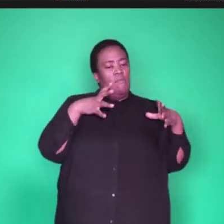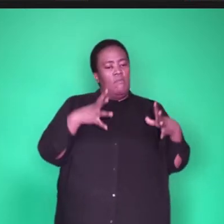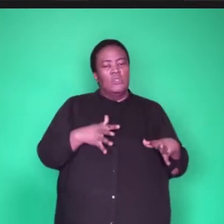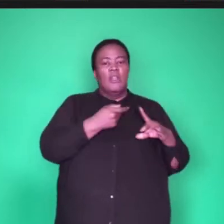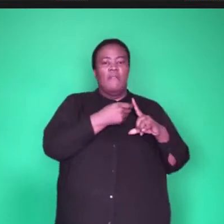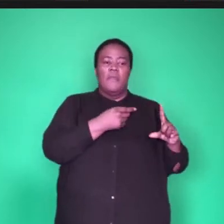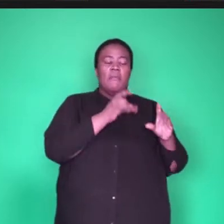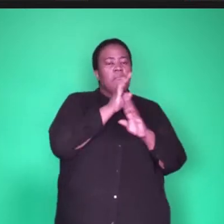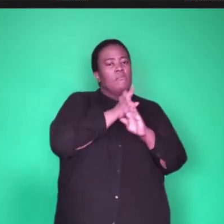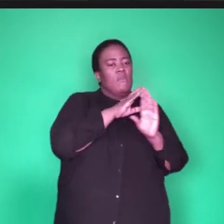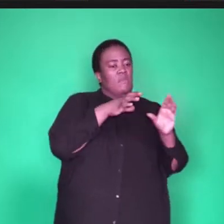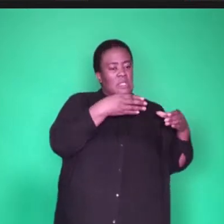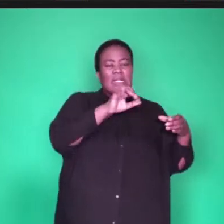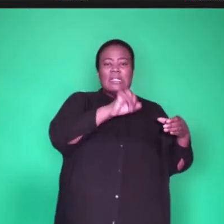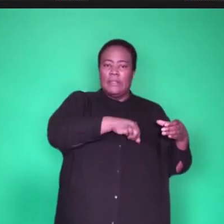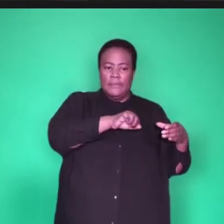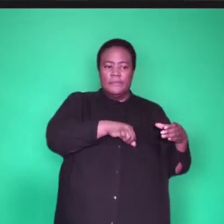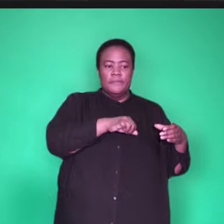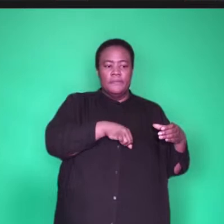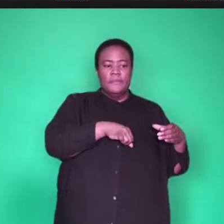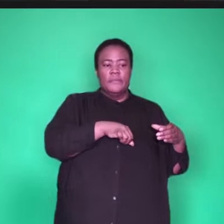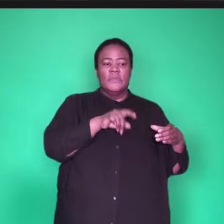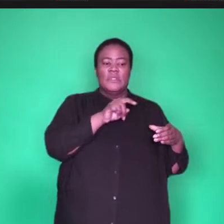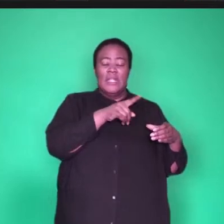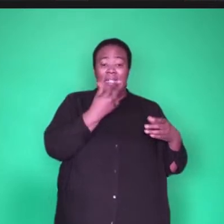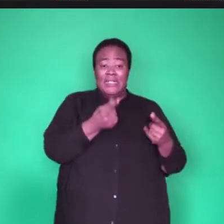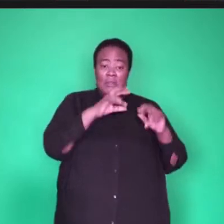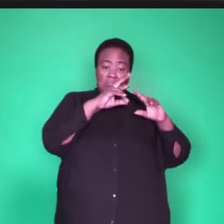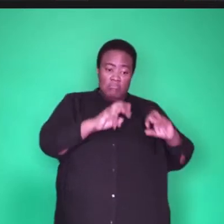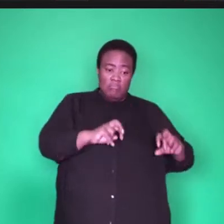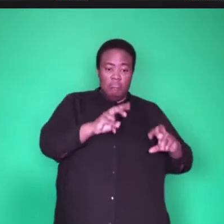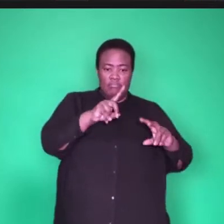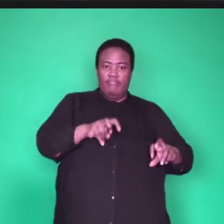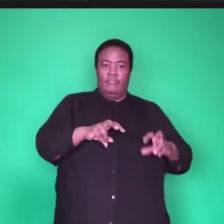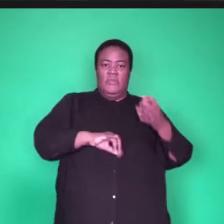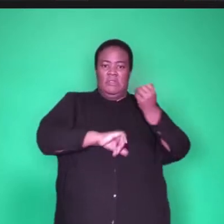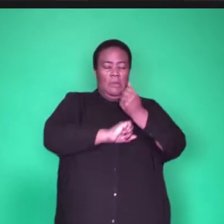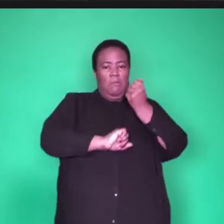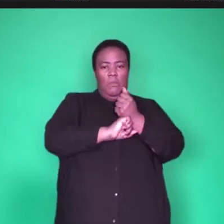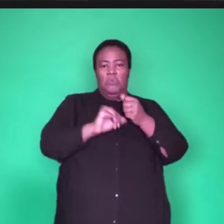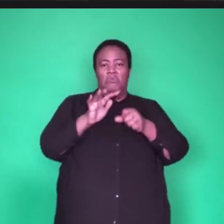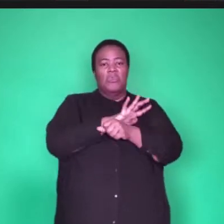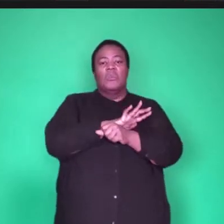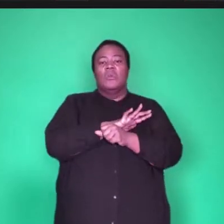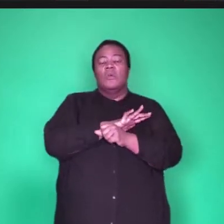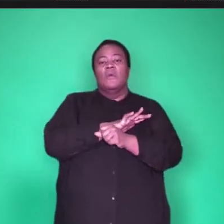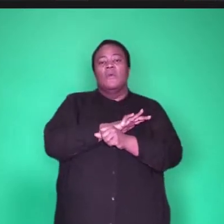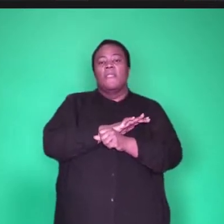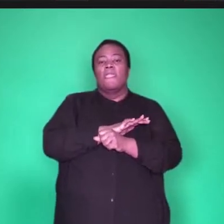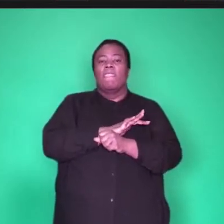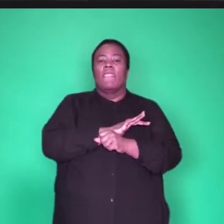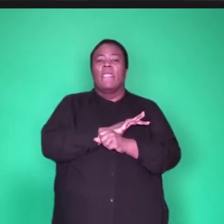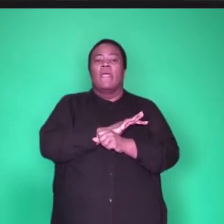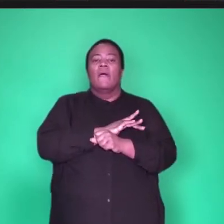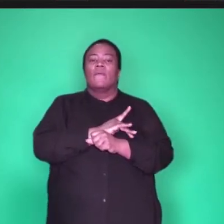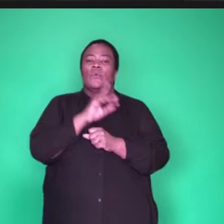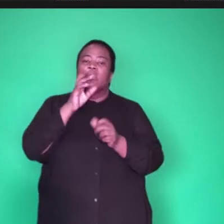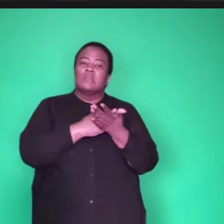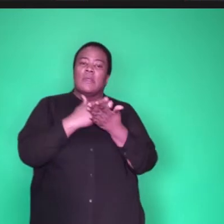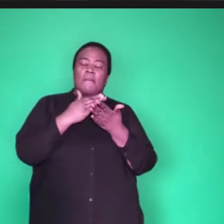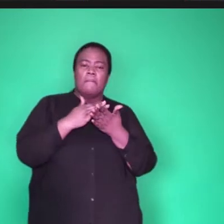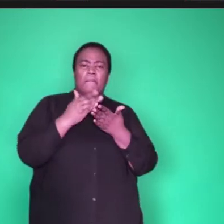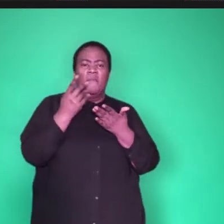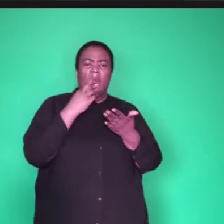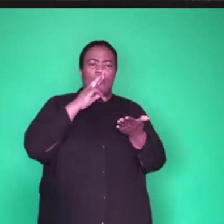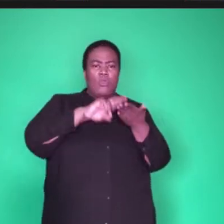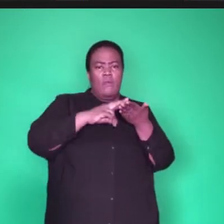sector. And they did release their first report, so their first set of recommendations this month. But